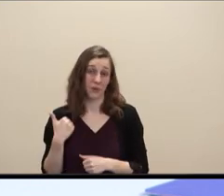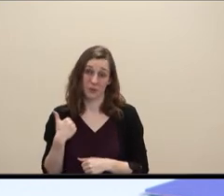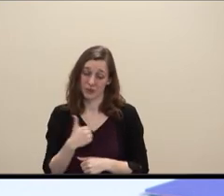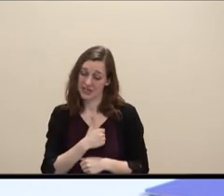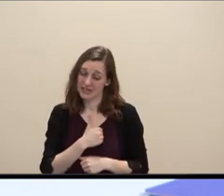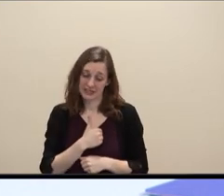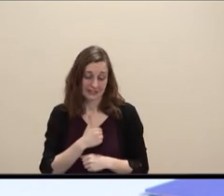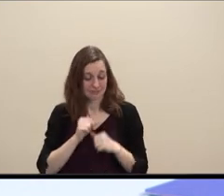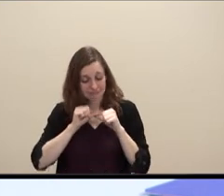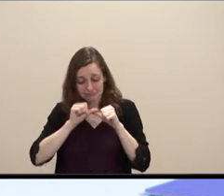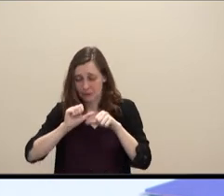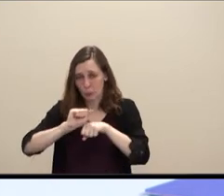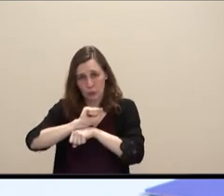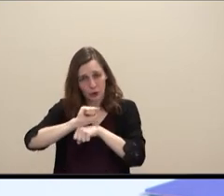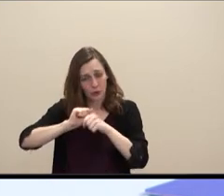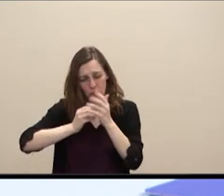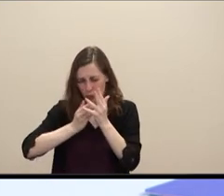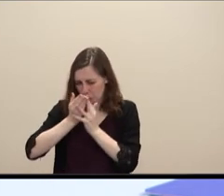all that. And